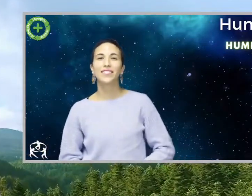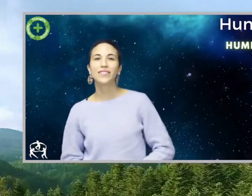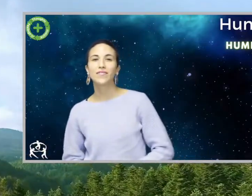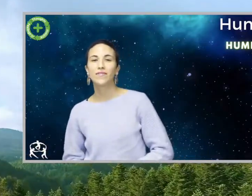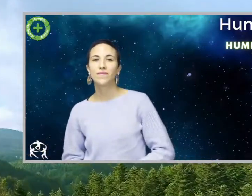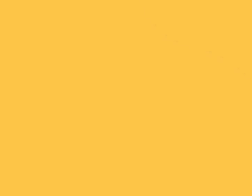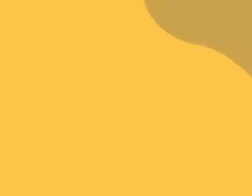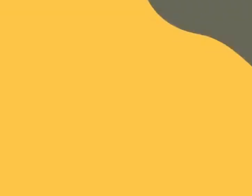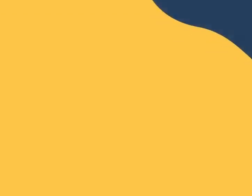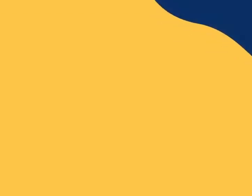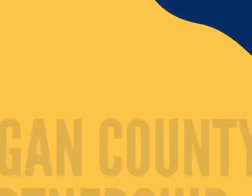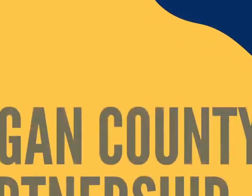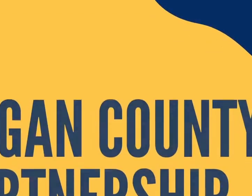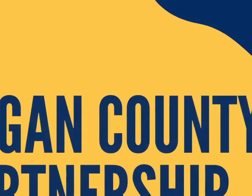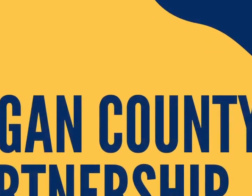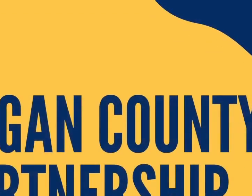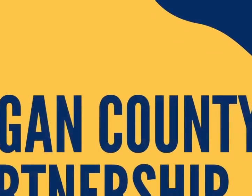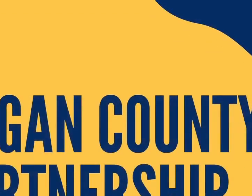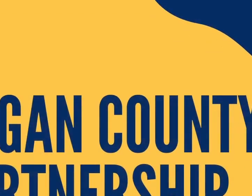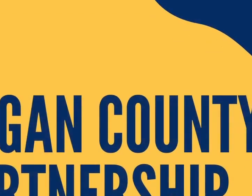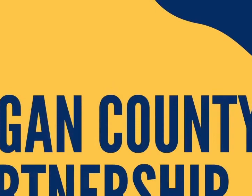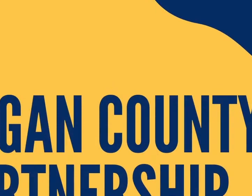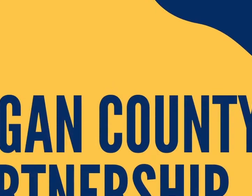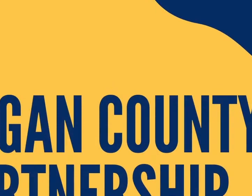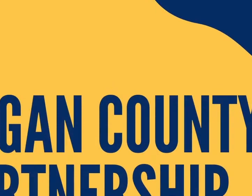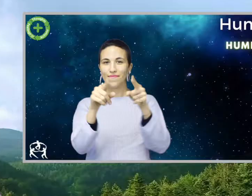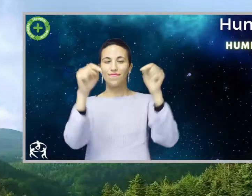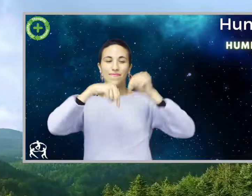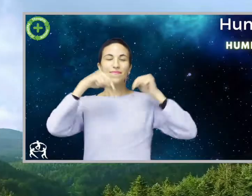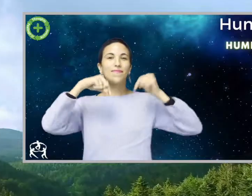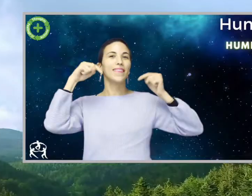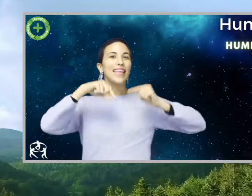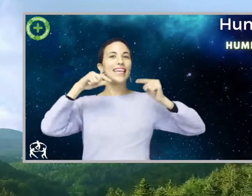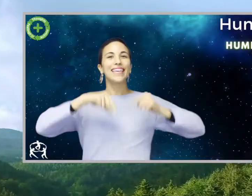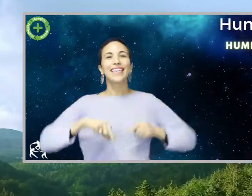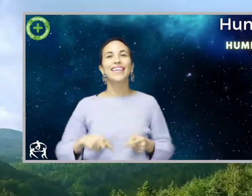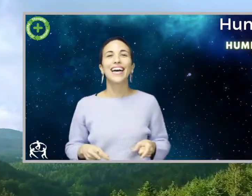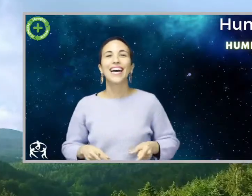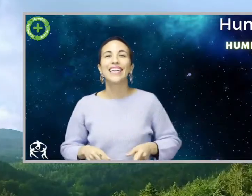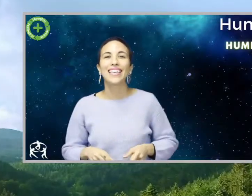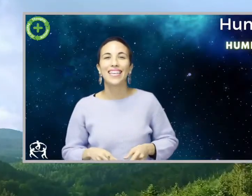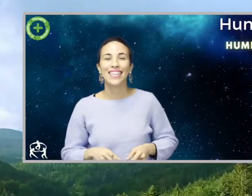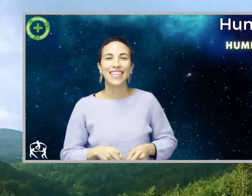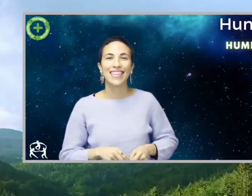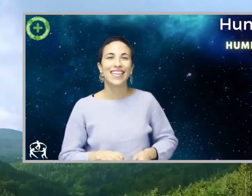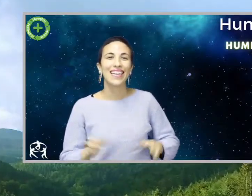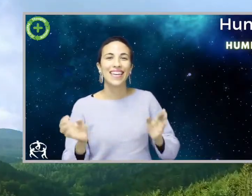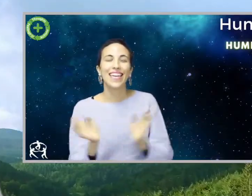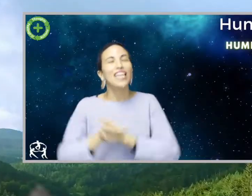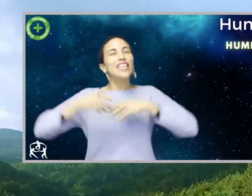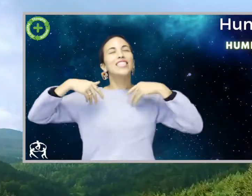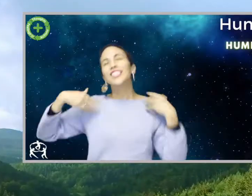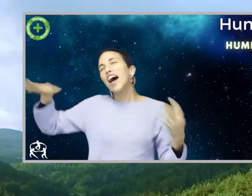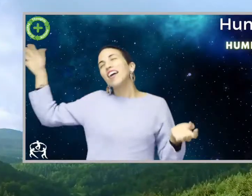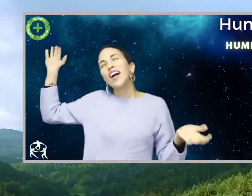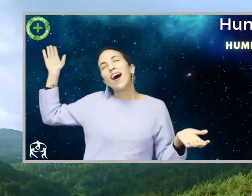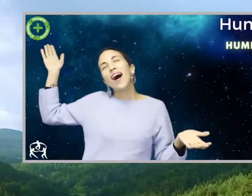County Partnership is so happy that you are here with us on PositiveValuesNetwork